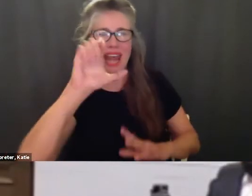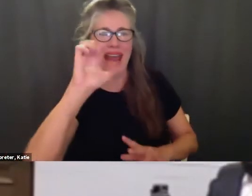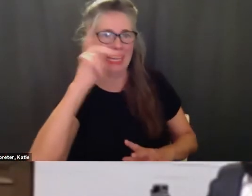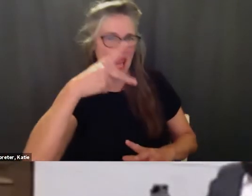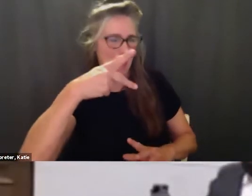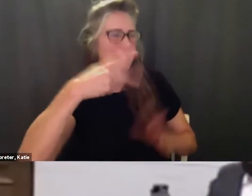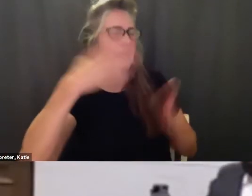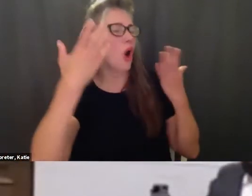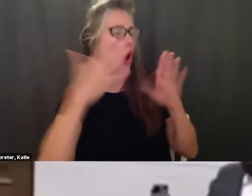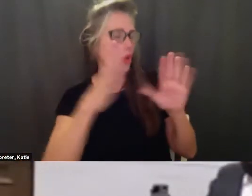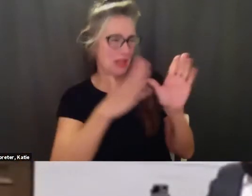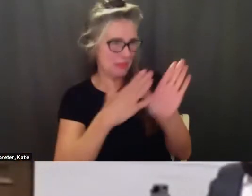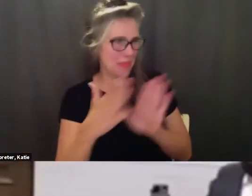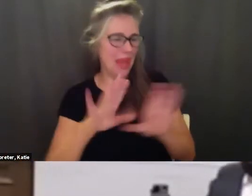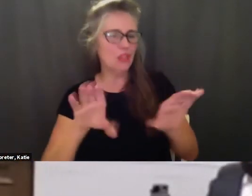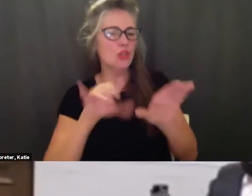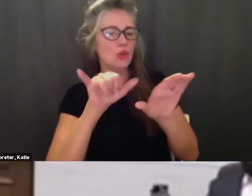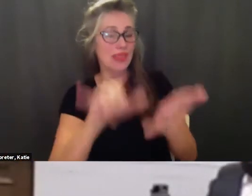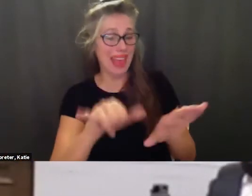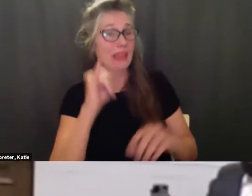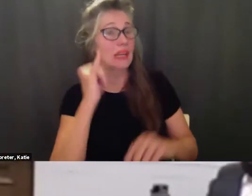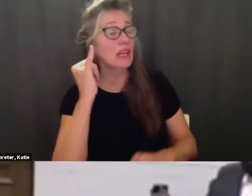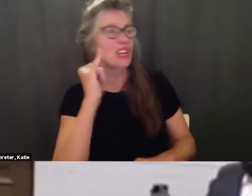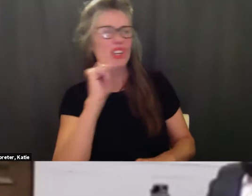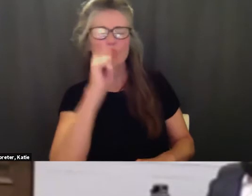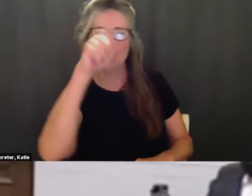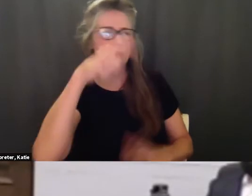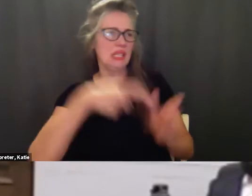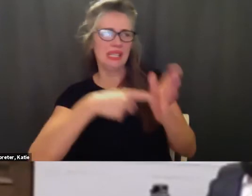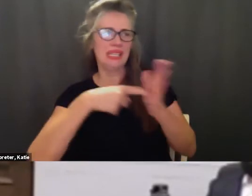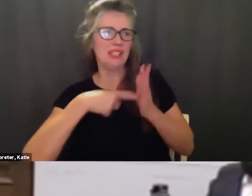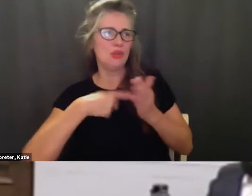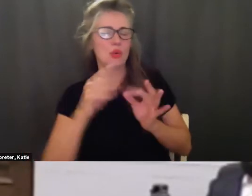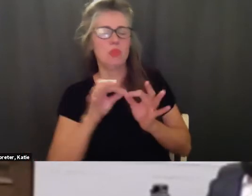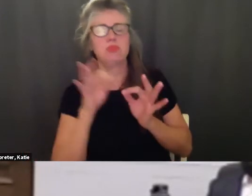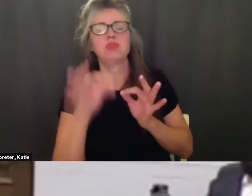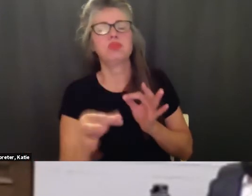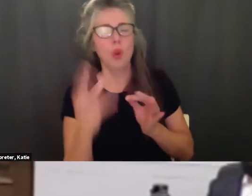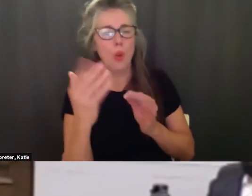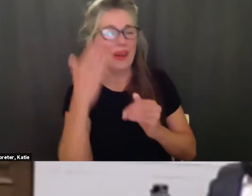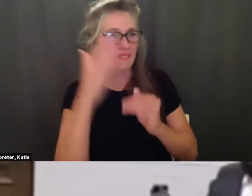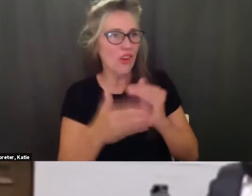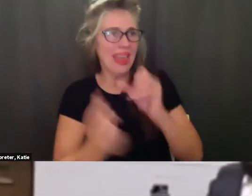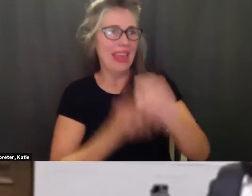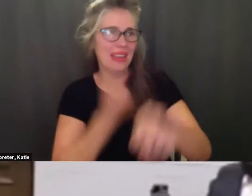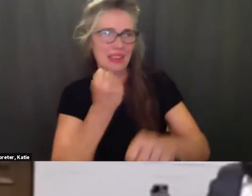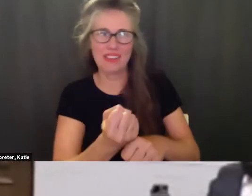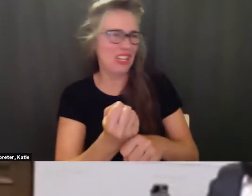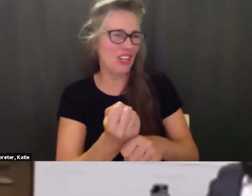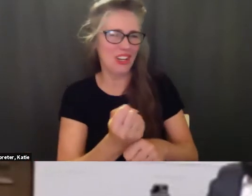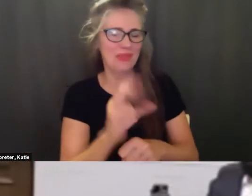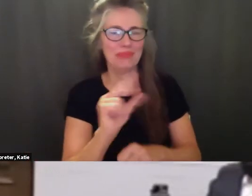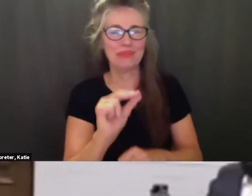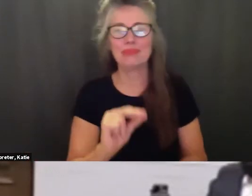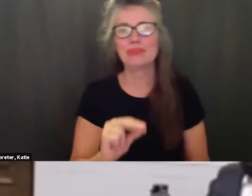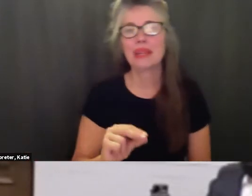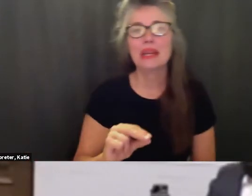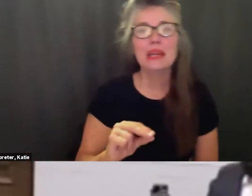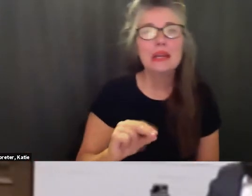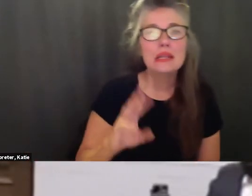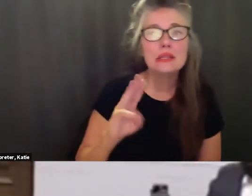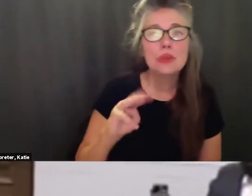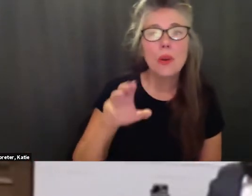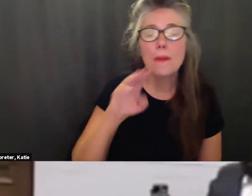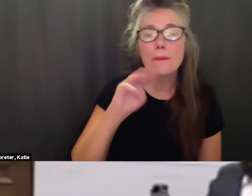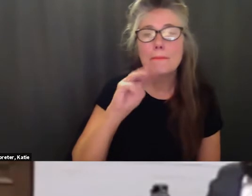that. So you can actually not wait till the end of the school year to do something. Okay, great. Yeah. Thank you. Please, Ms. Capps. I